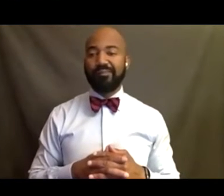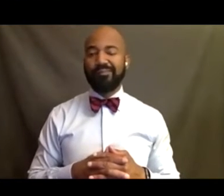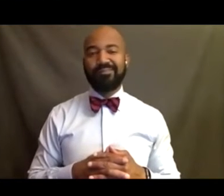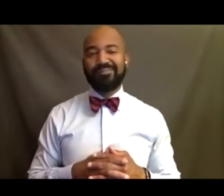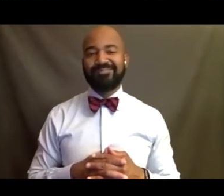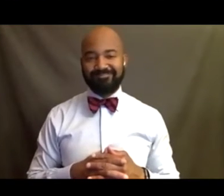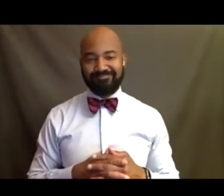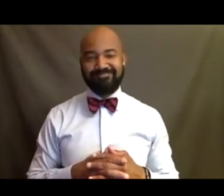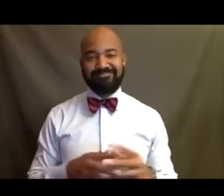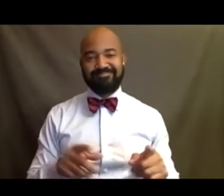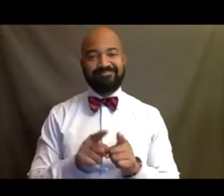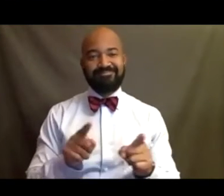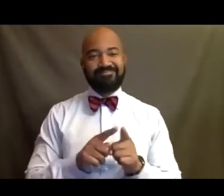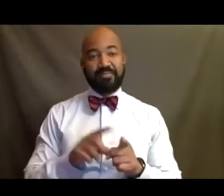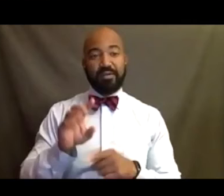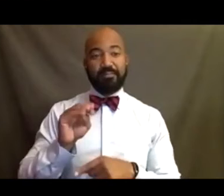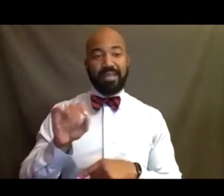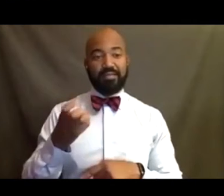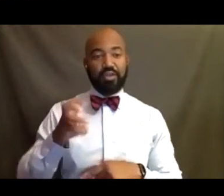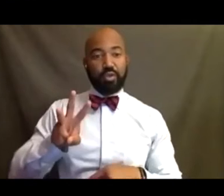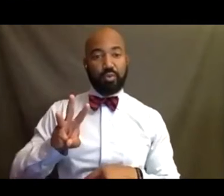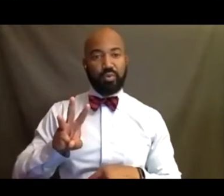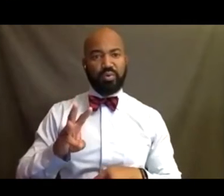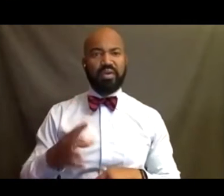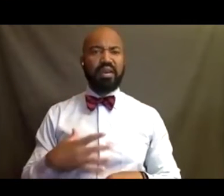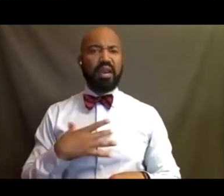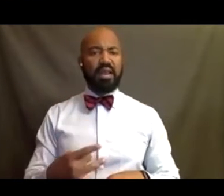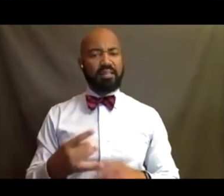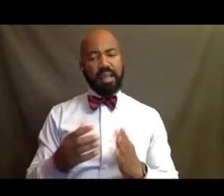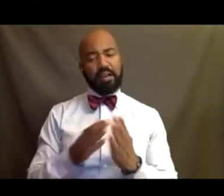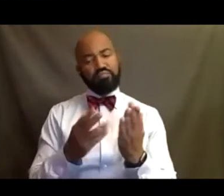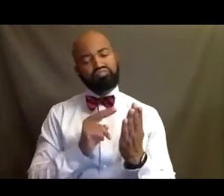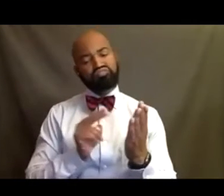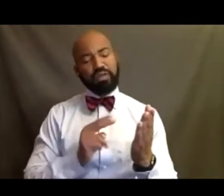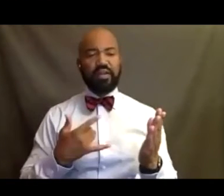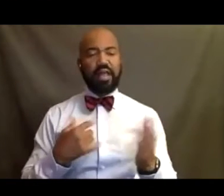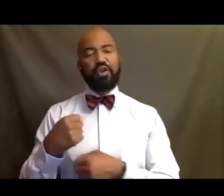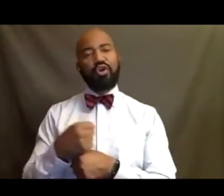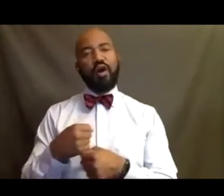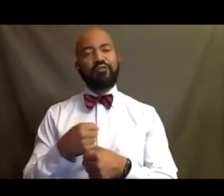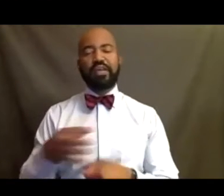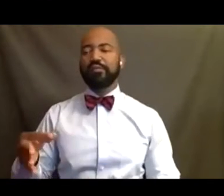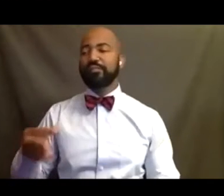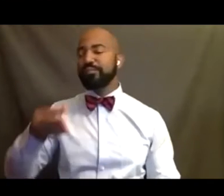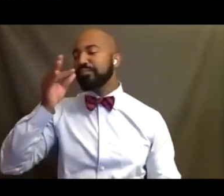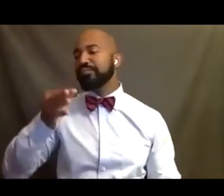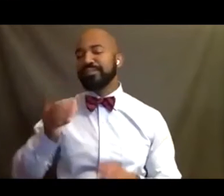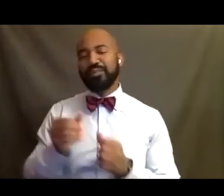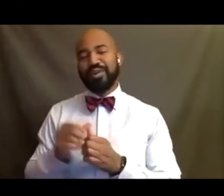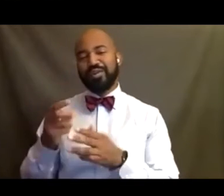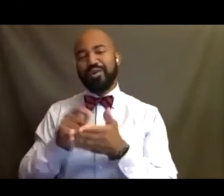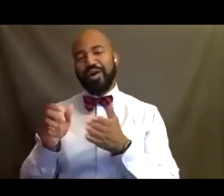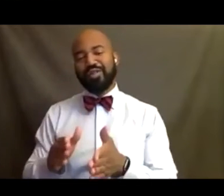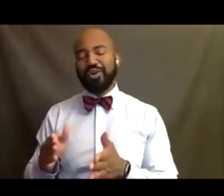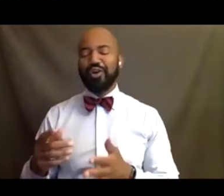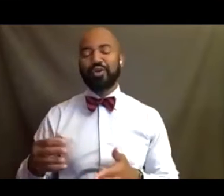I'm one of those things where I love a book where it feels like I'm getting coffee with the author. And I did feel like a lot of the conversation or a lot of